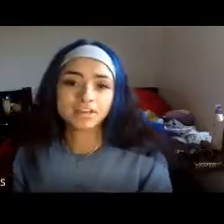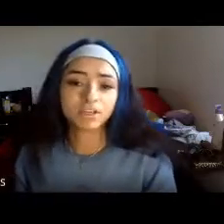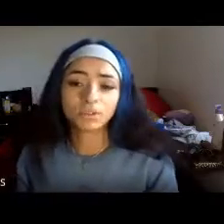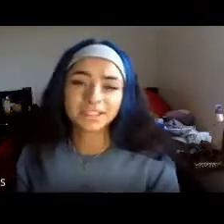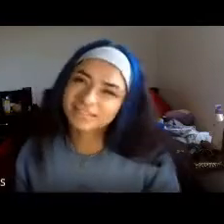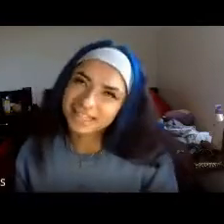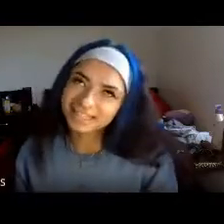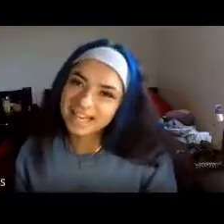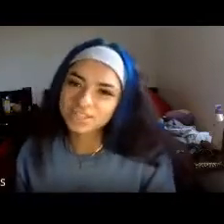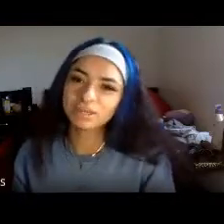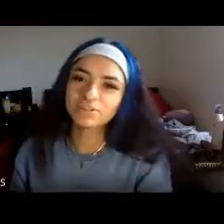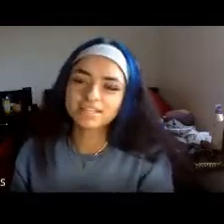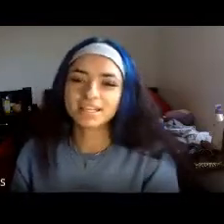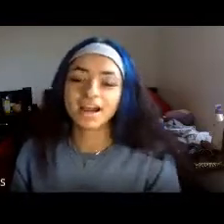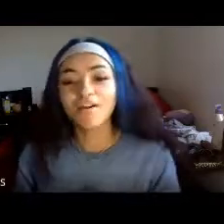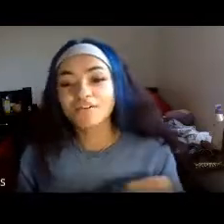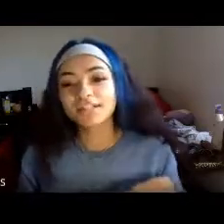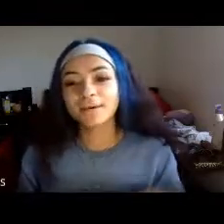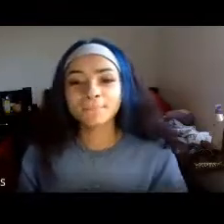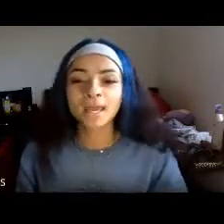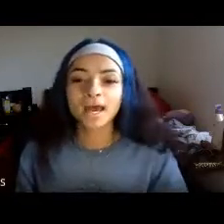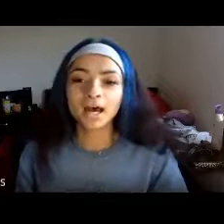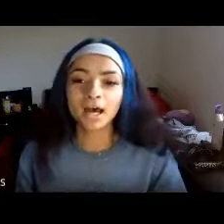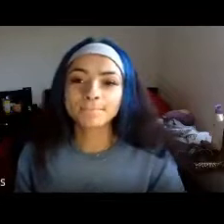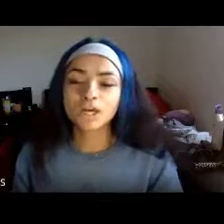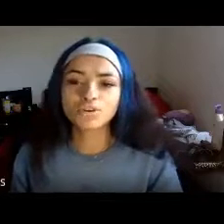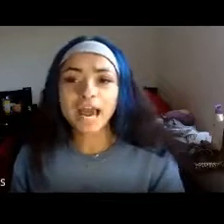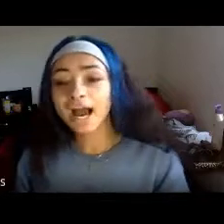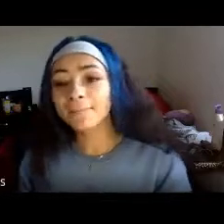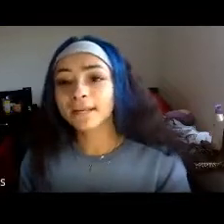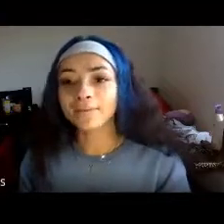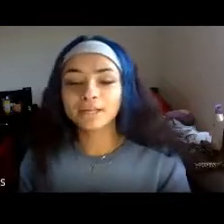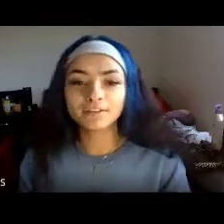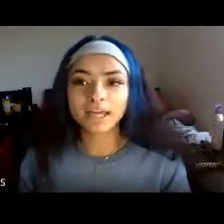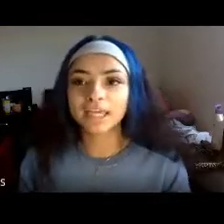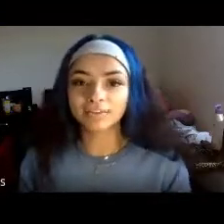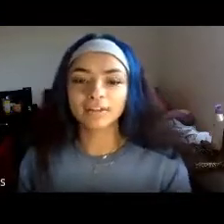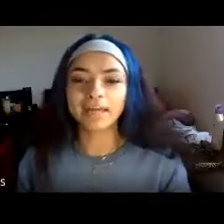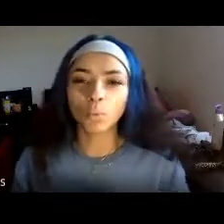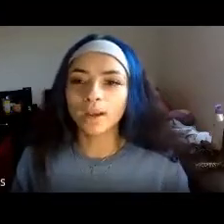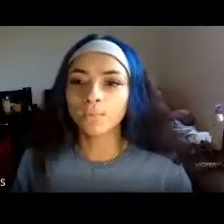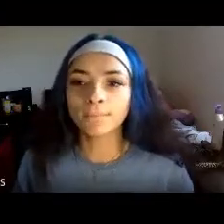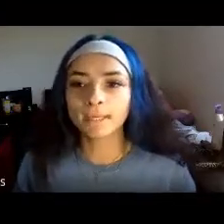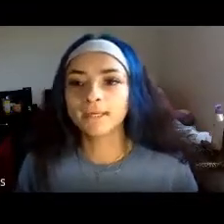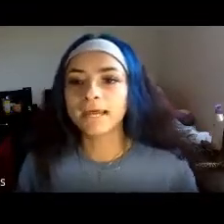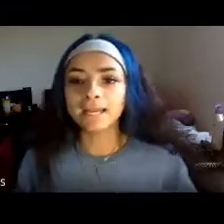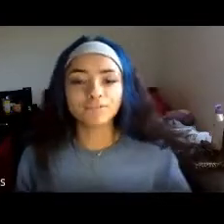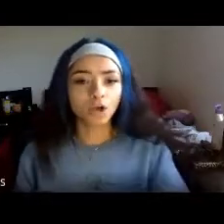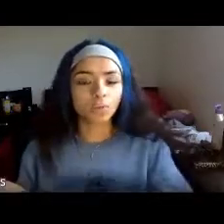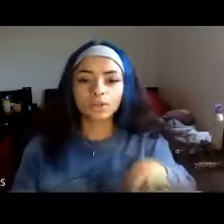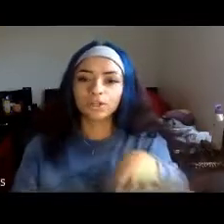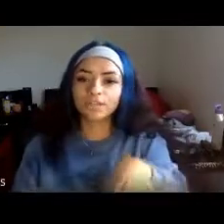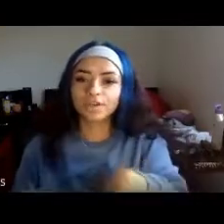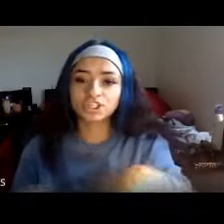and I definitely would love to take the classes when USD offers them. So yeah, I mean, I would even like give it like 1 more minute, and